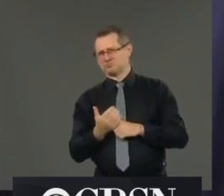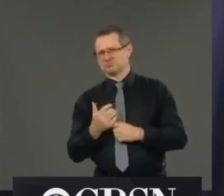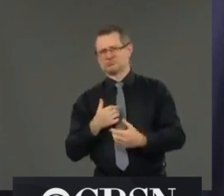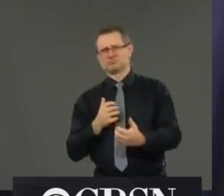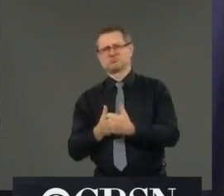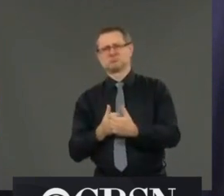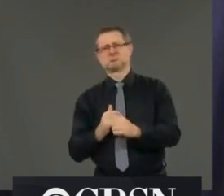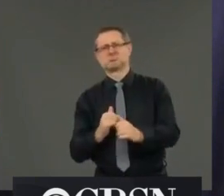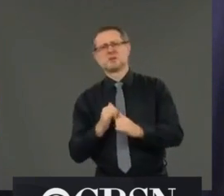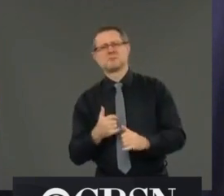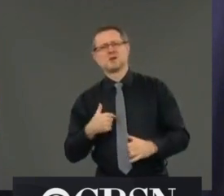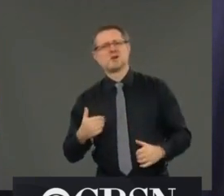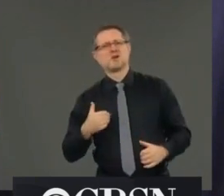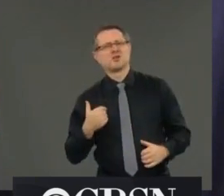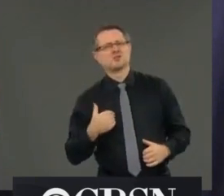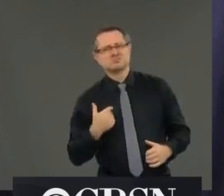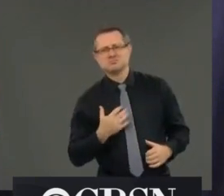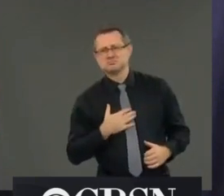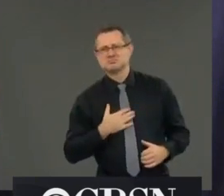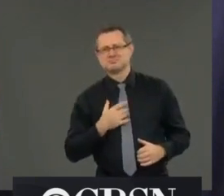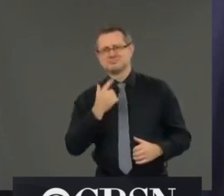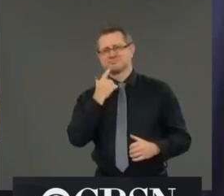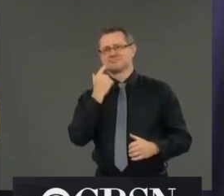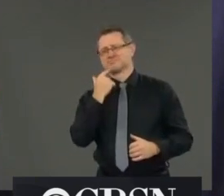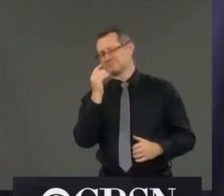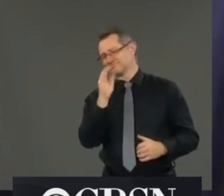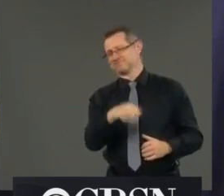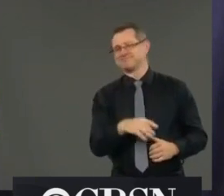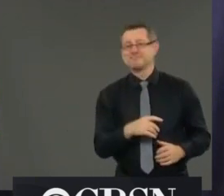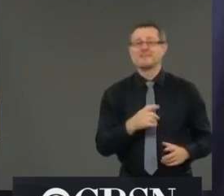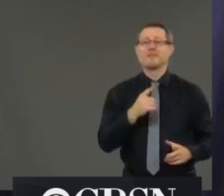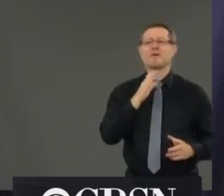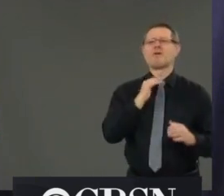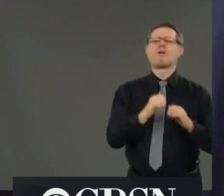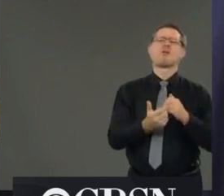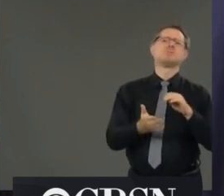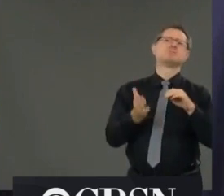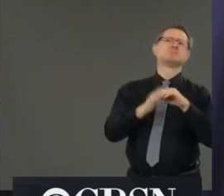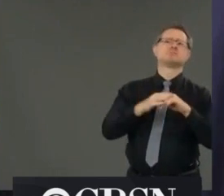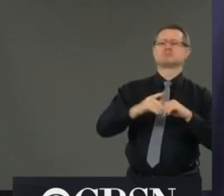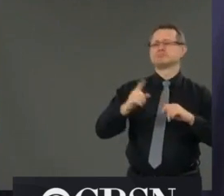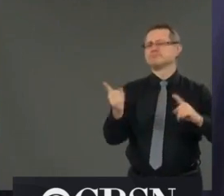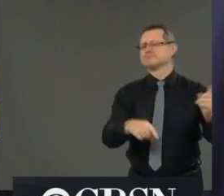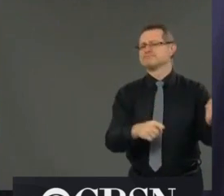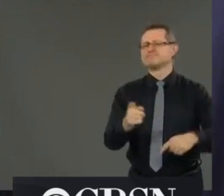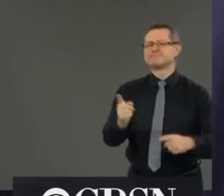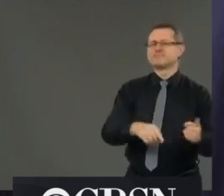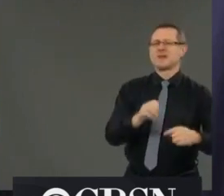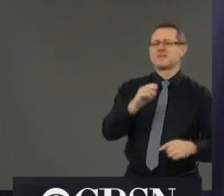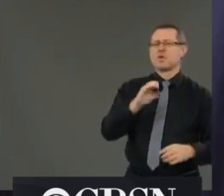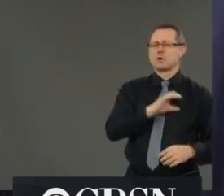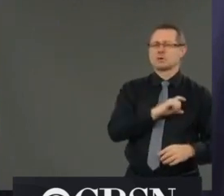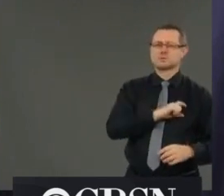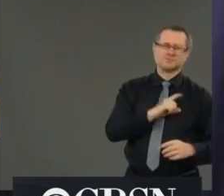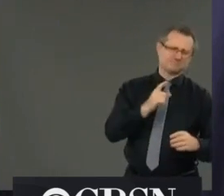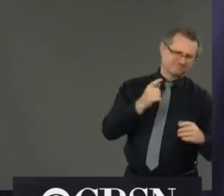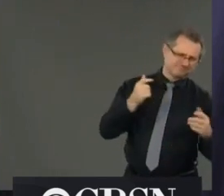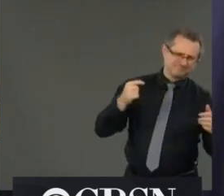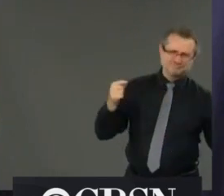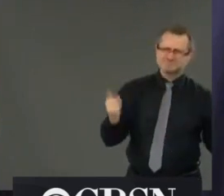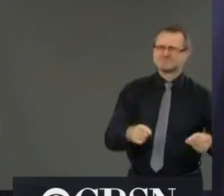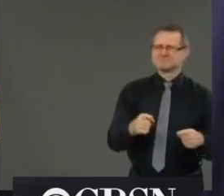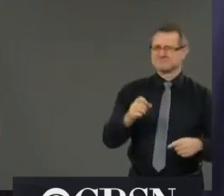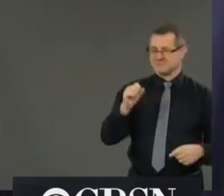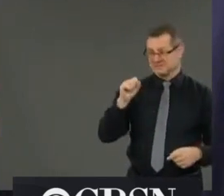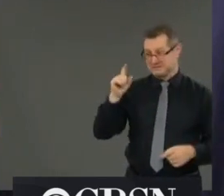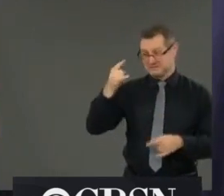the SLA and state police stepping up the enforcement? SLA, this is not especially the ones, I mean, no, SLA can't be involved in the ones that are